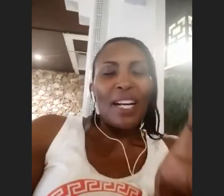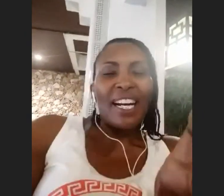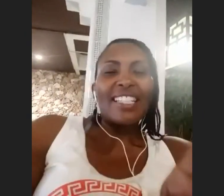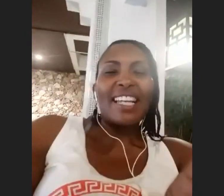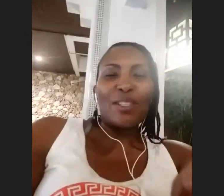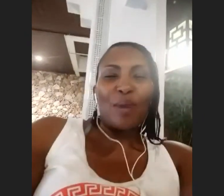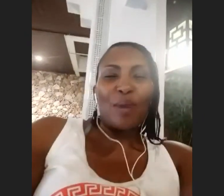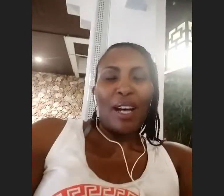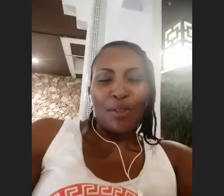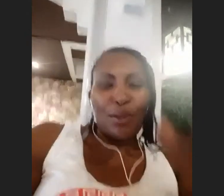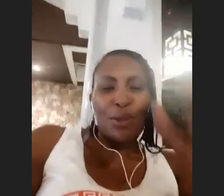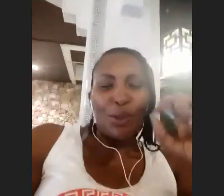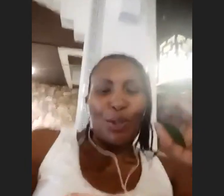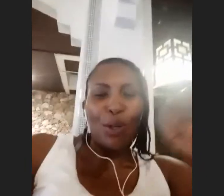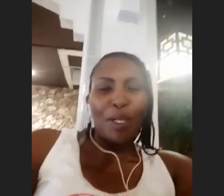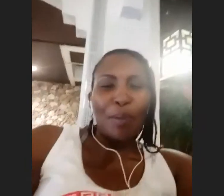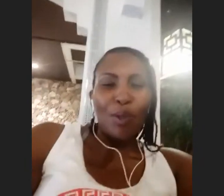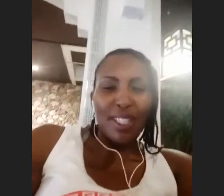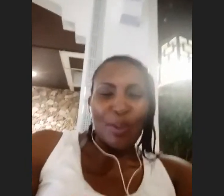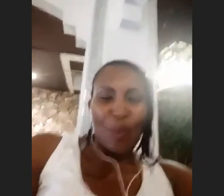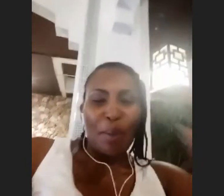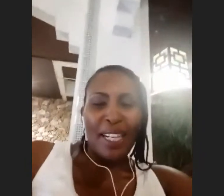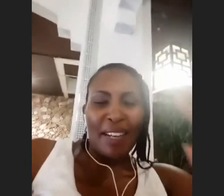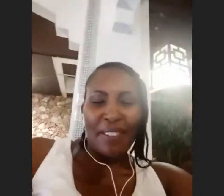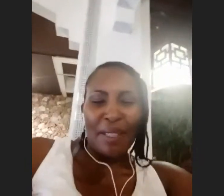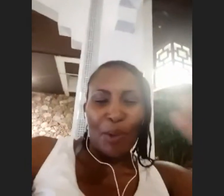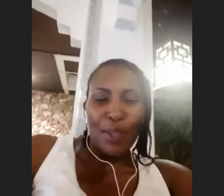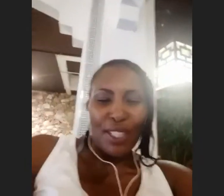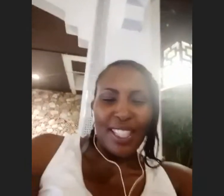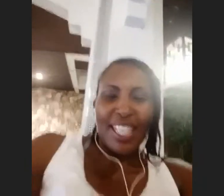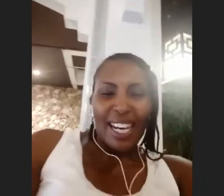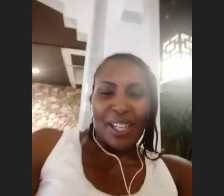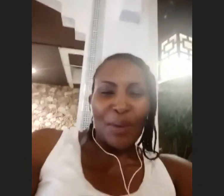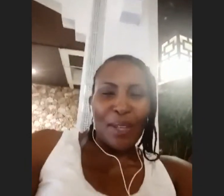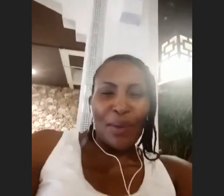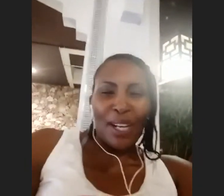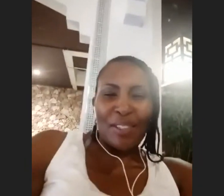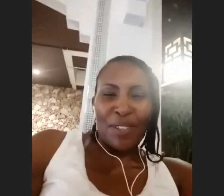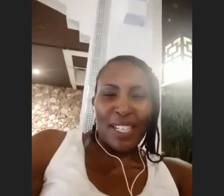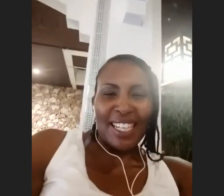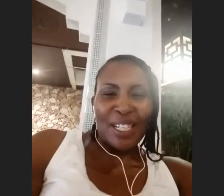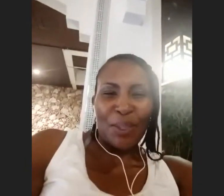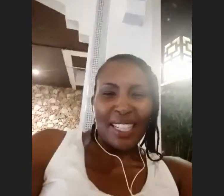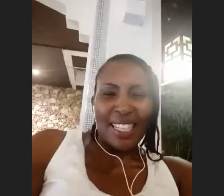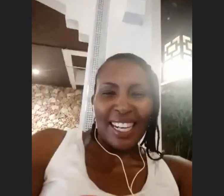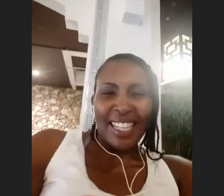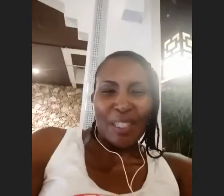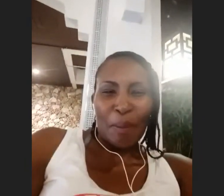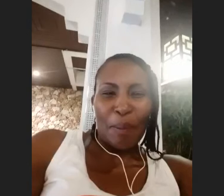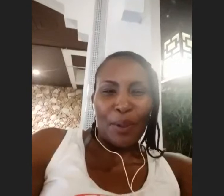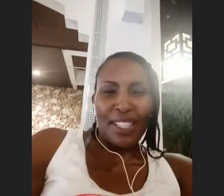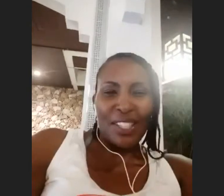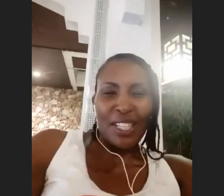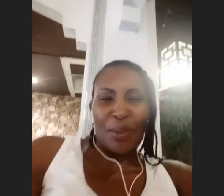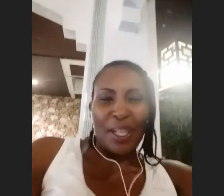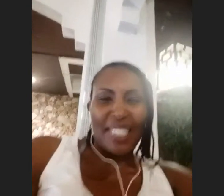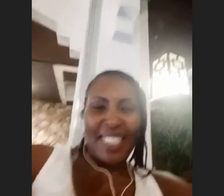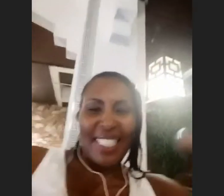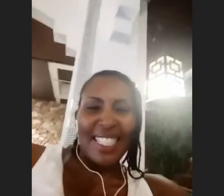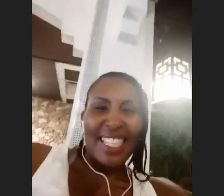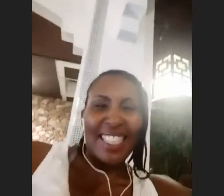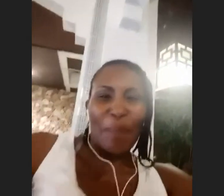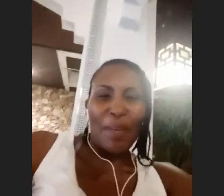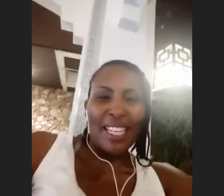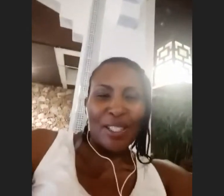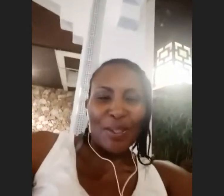those one-liners you have. You know, you drop some tweets. You normally have some tweets. I don't know whether you guys felt that one. I can see people on the chat who are